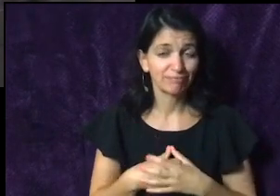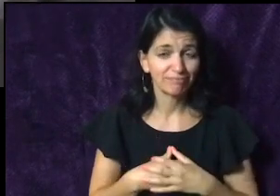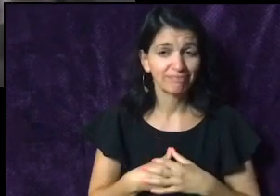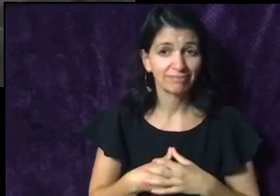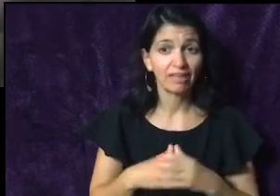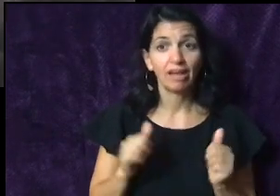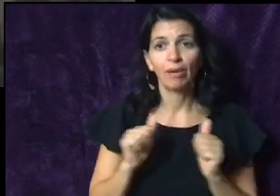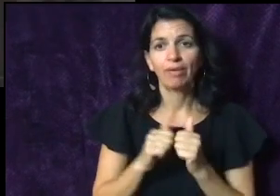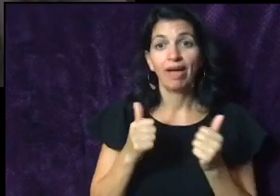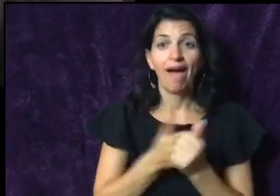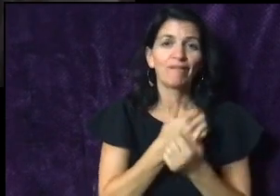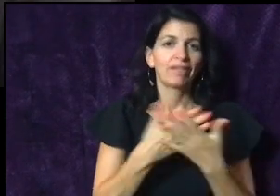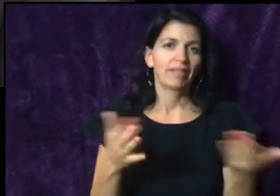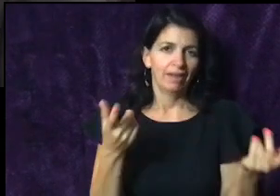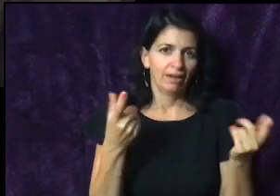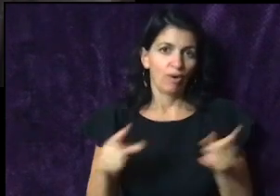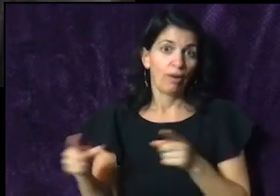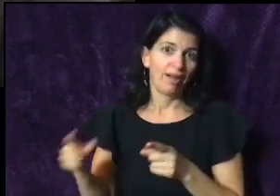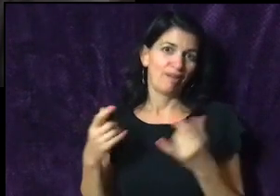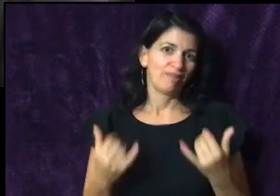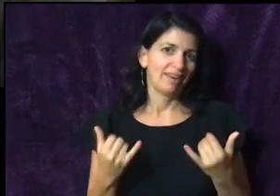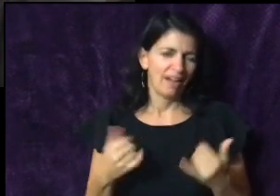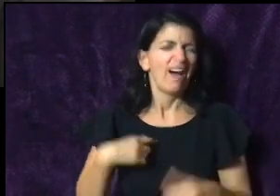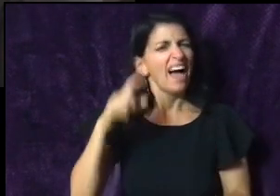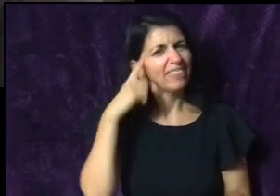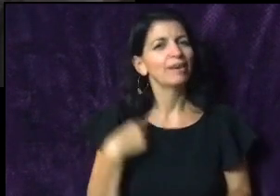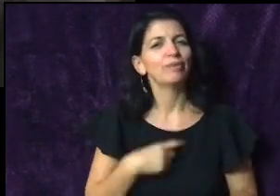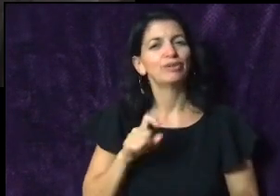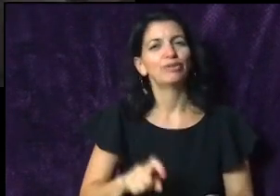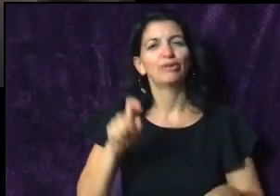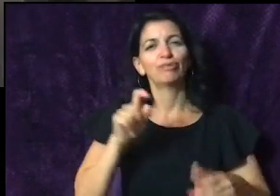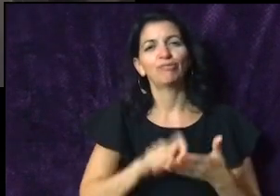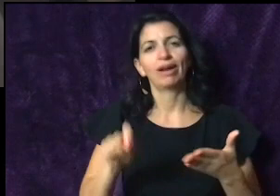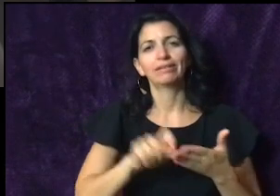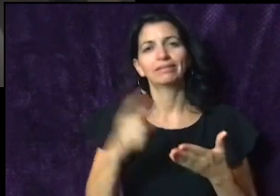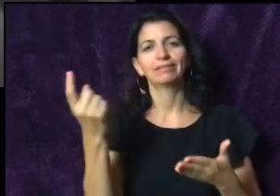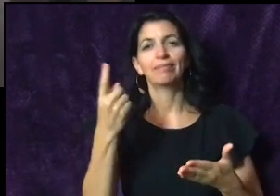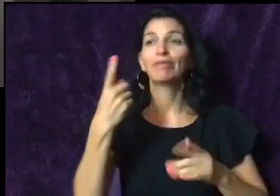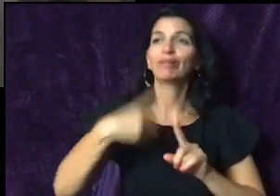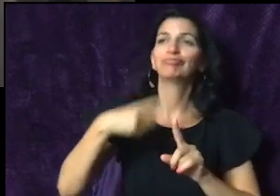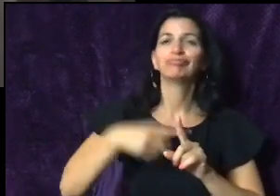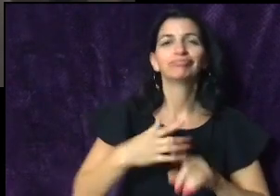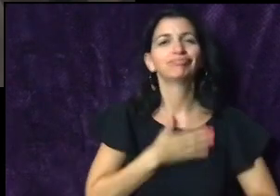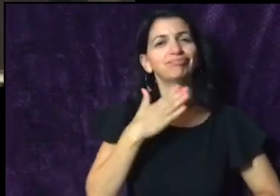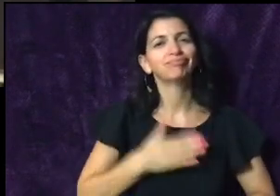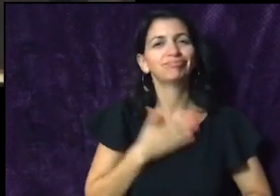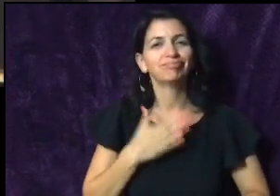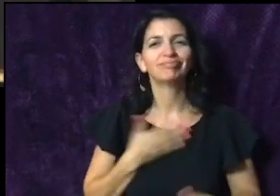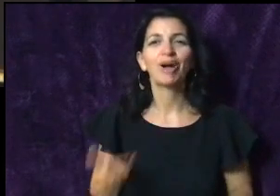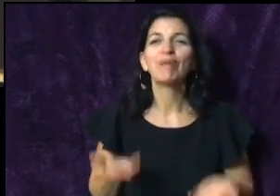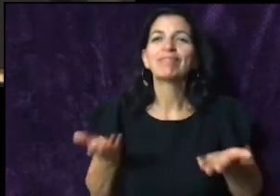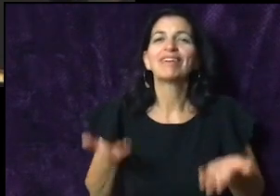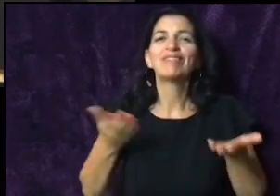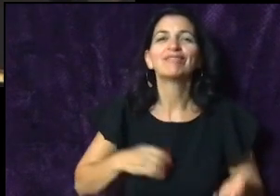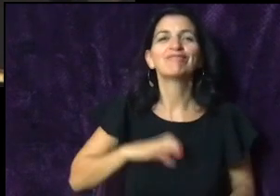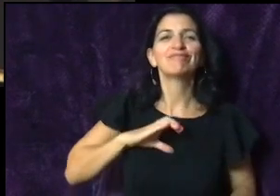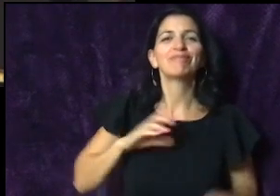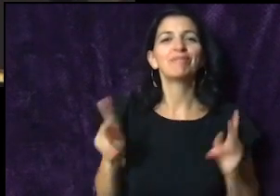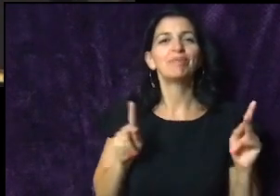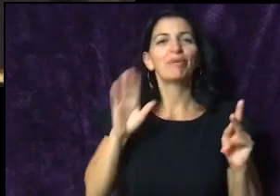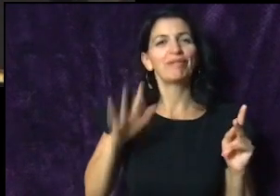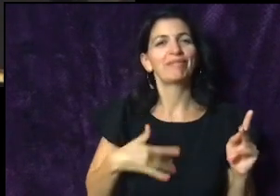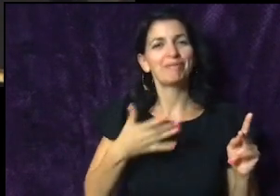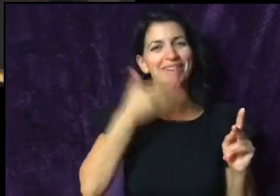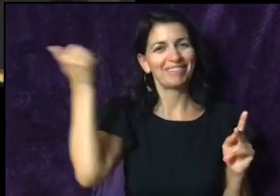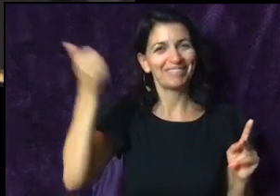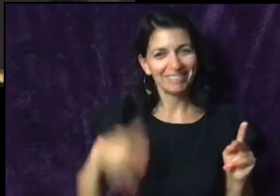So with everything going on right now, I think that we should write something that is happy and uplifting and maybe is a melody that will